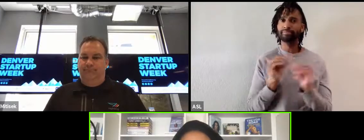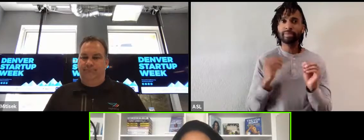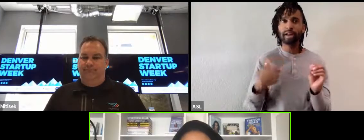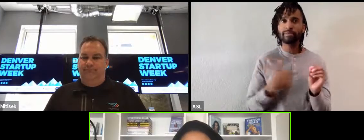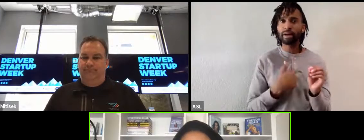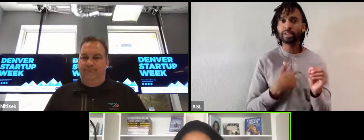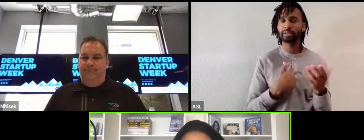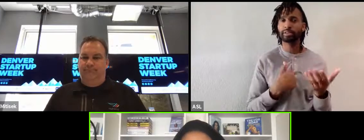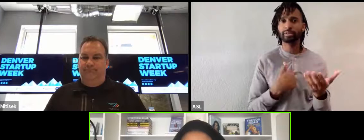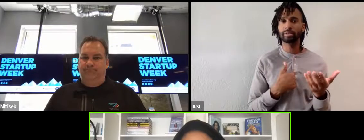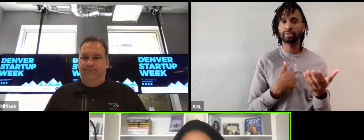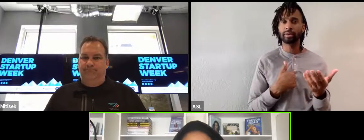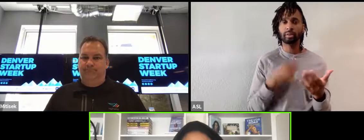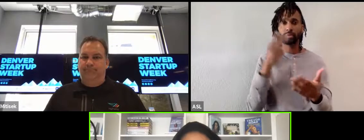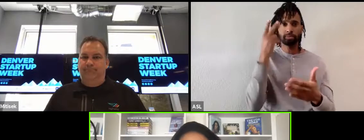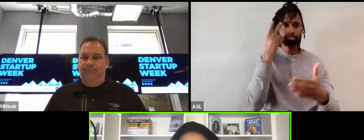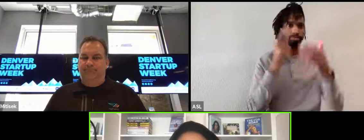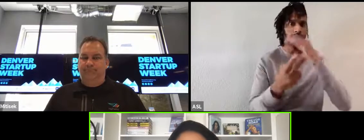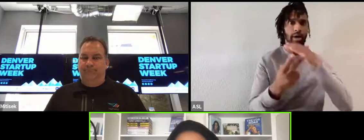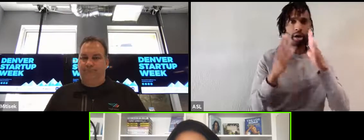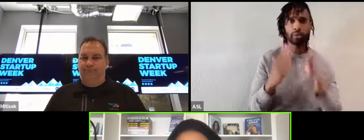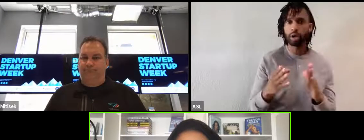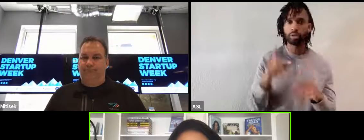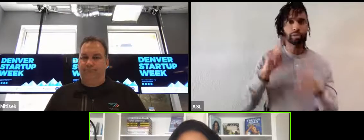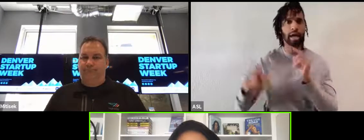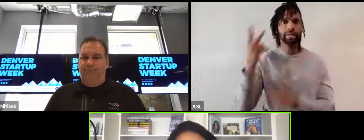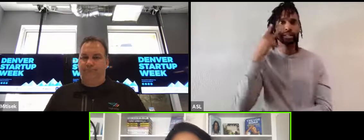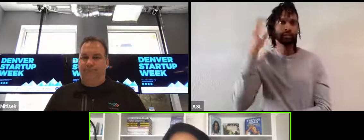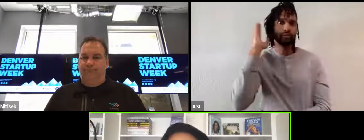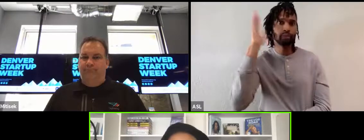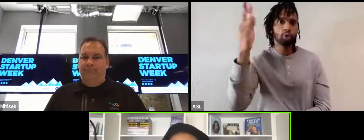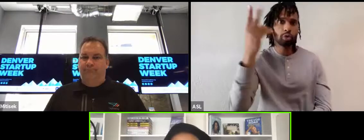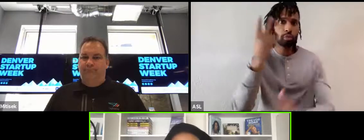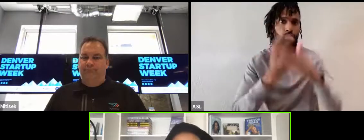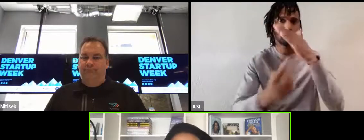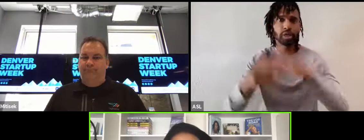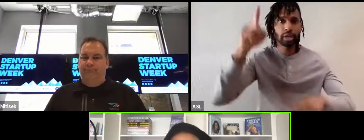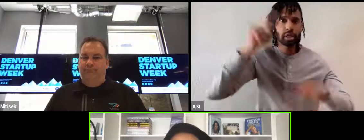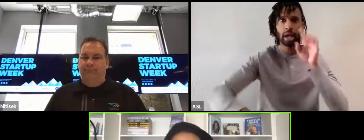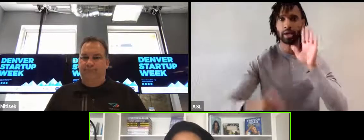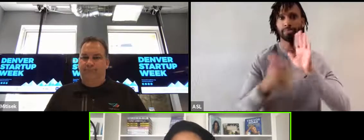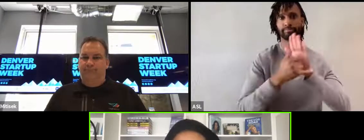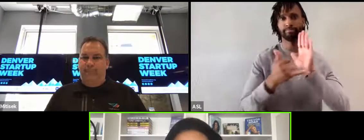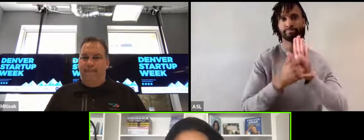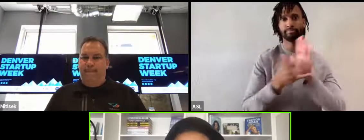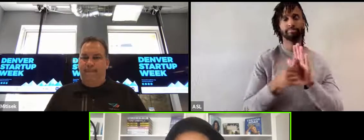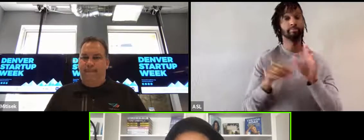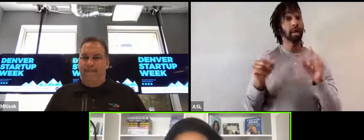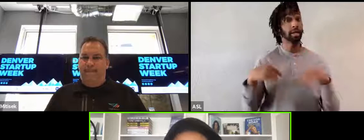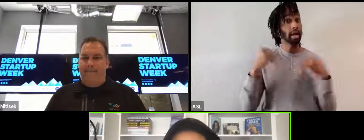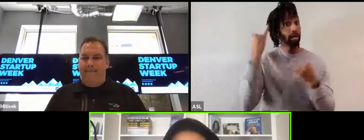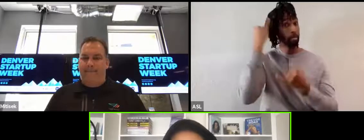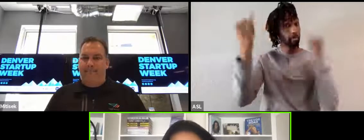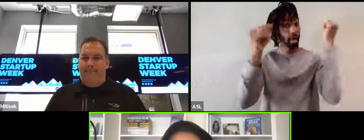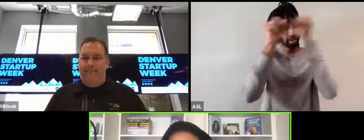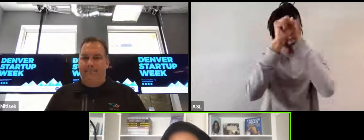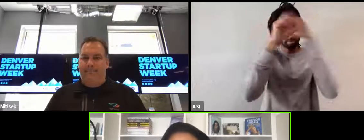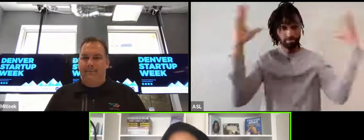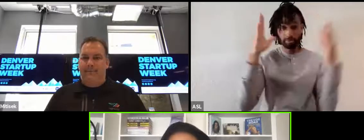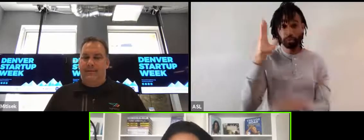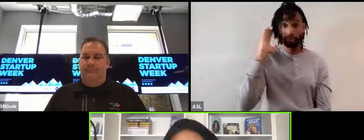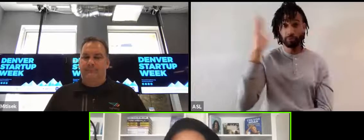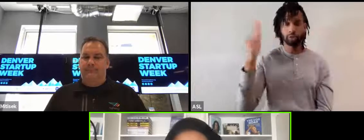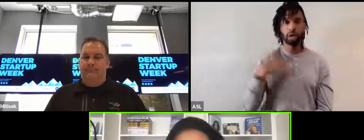are mind readers, none of us can see the future. I can imagine the future and I